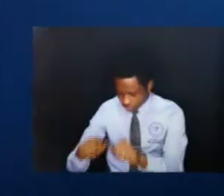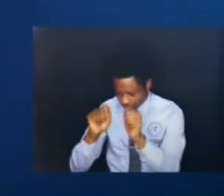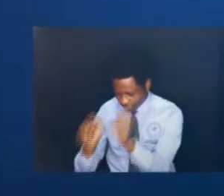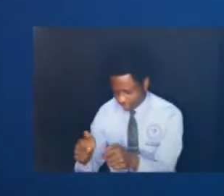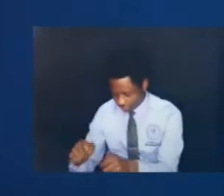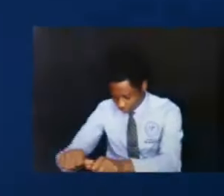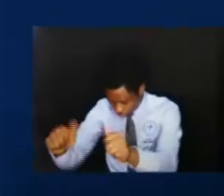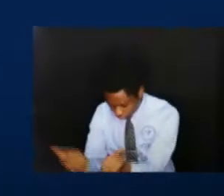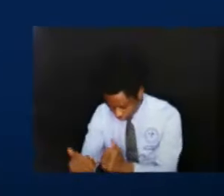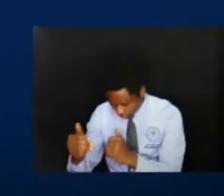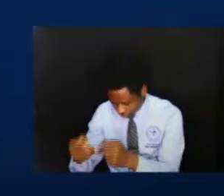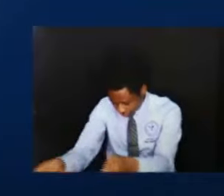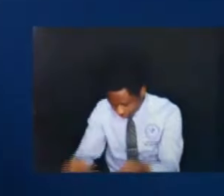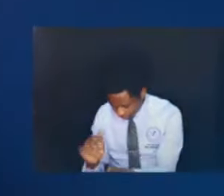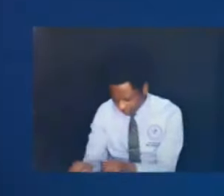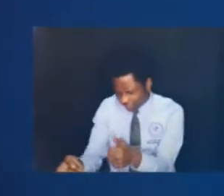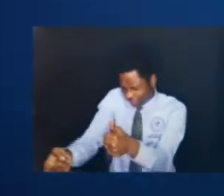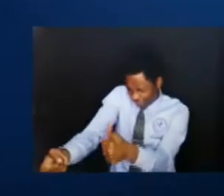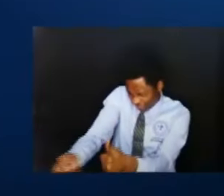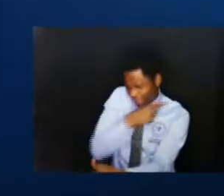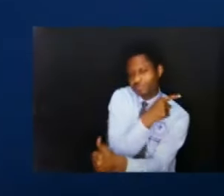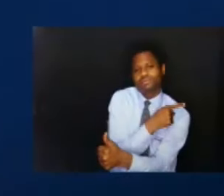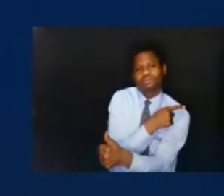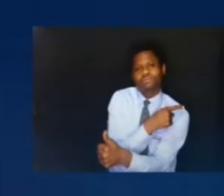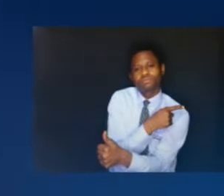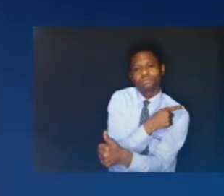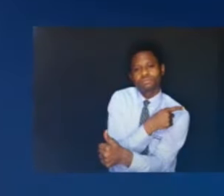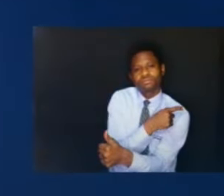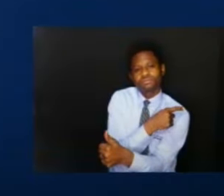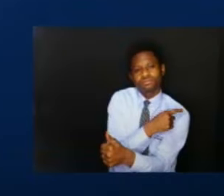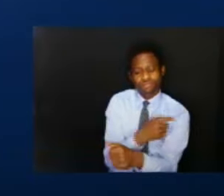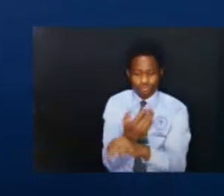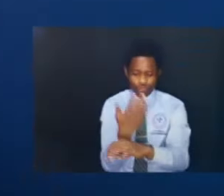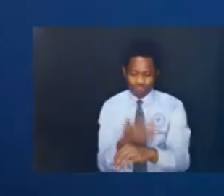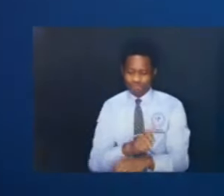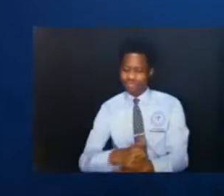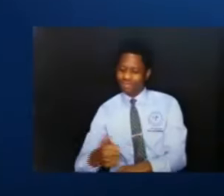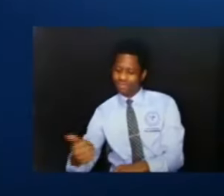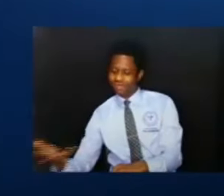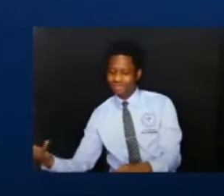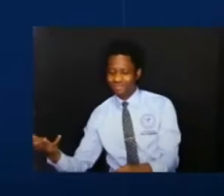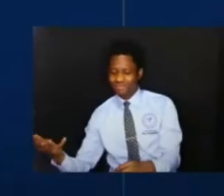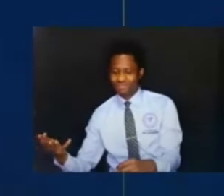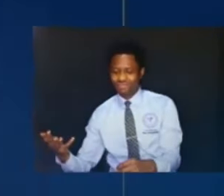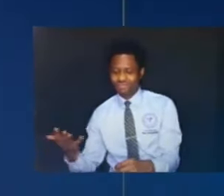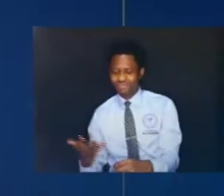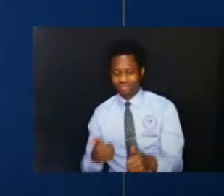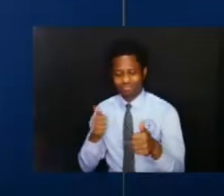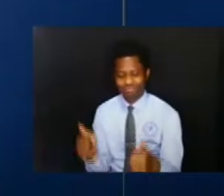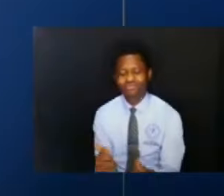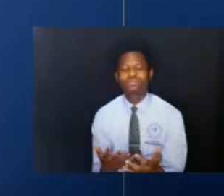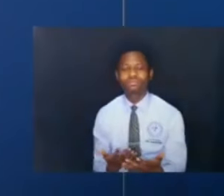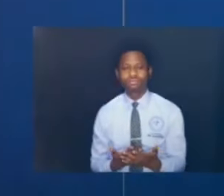altar first before all others. Na chese for aye ye de no